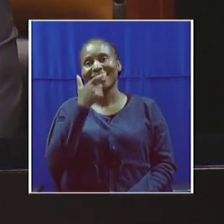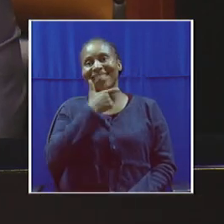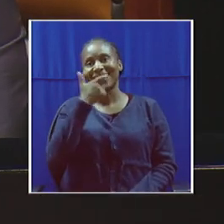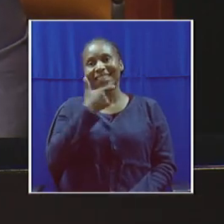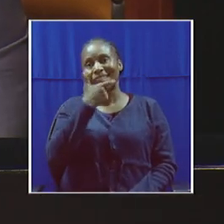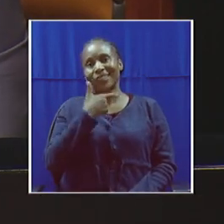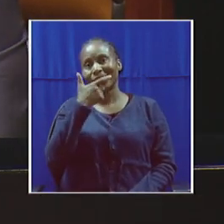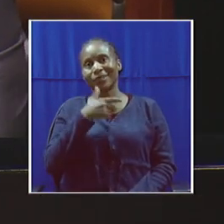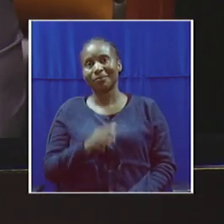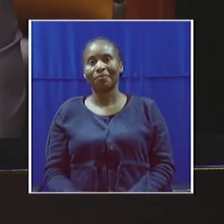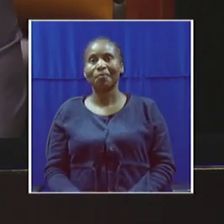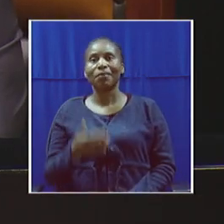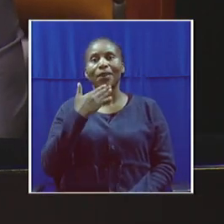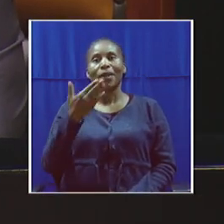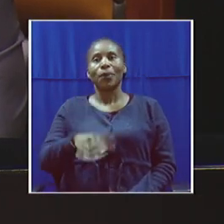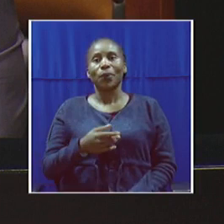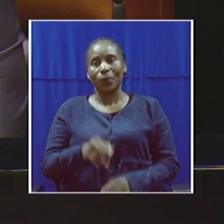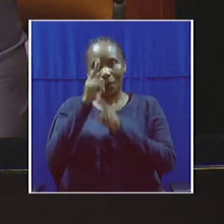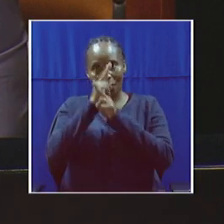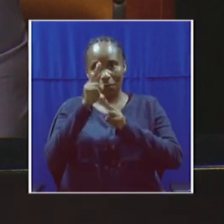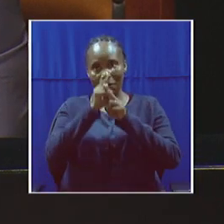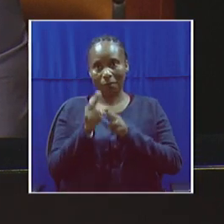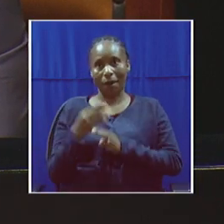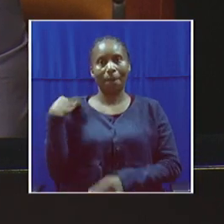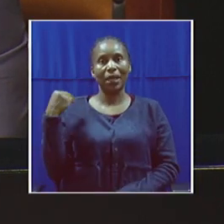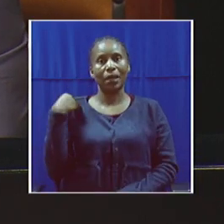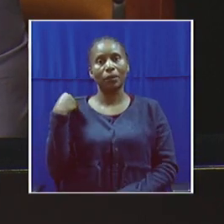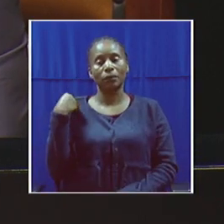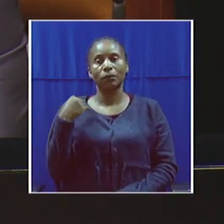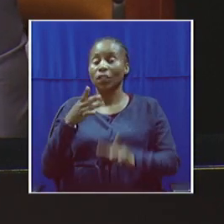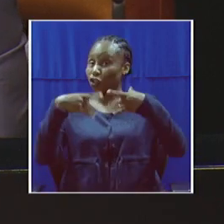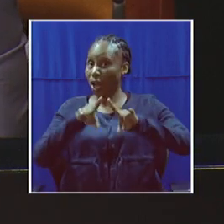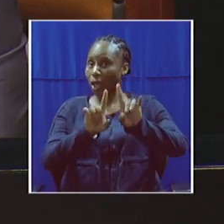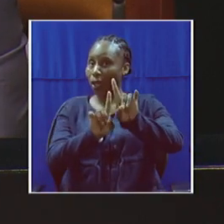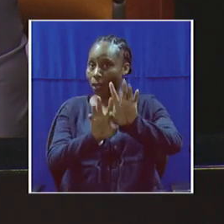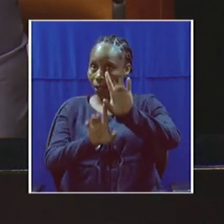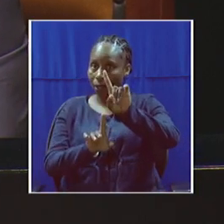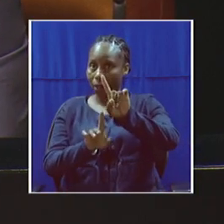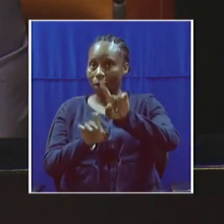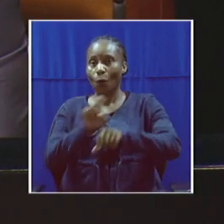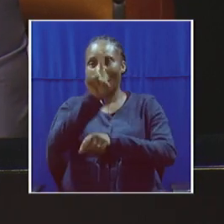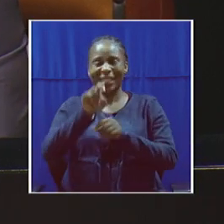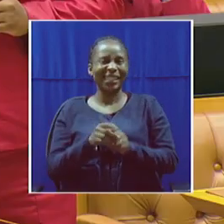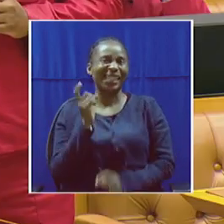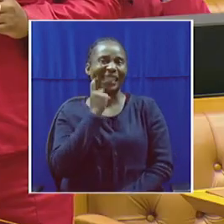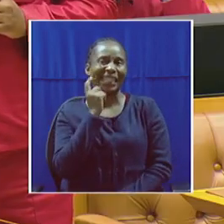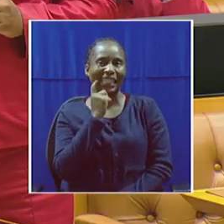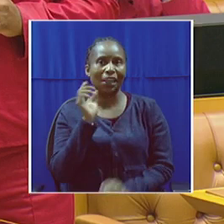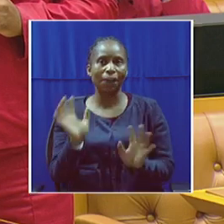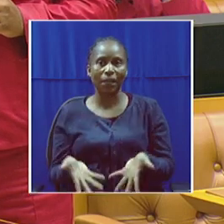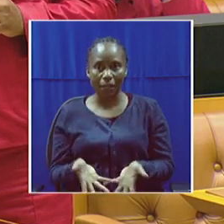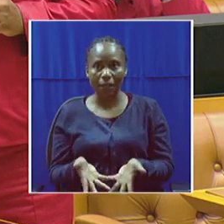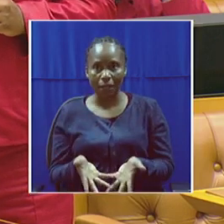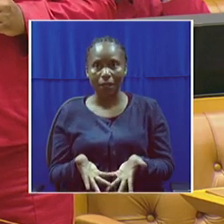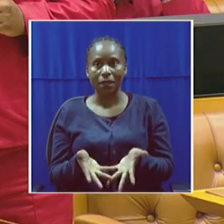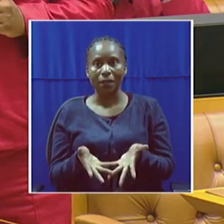confusion thank you honorable Minister H CH the question is simple did you with draw